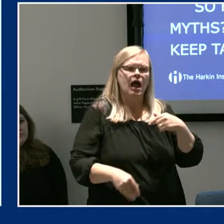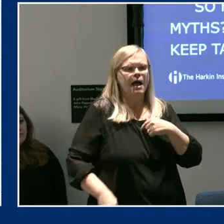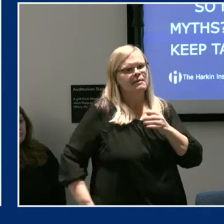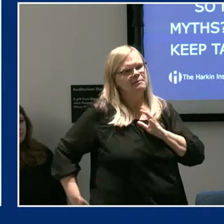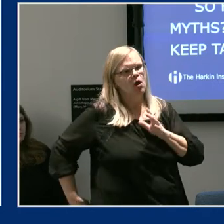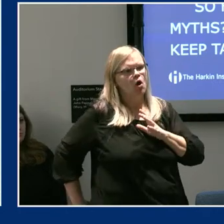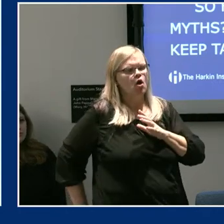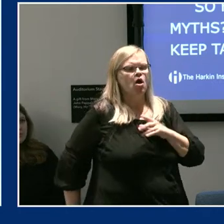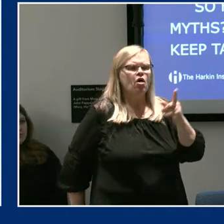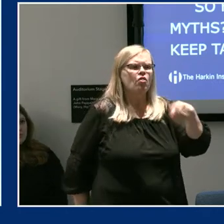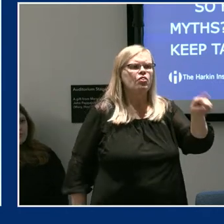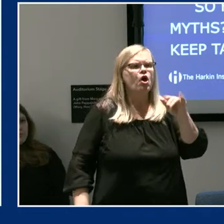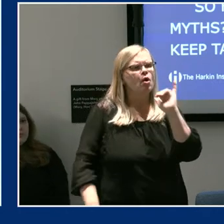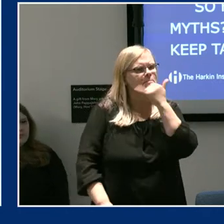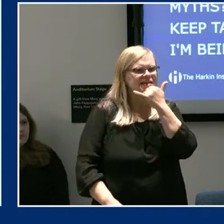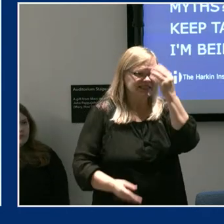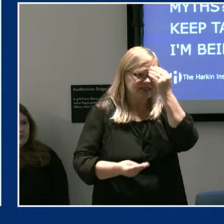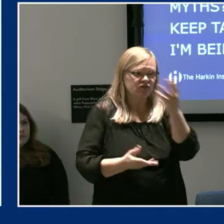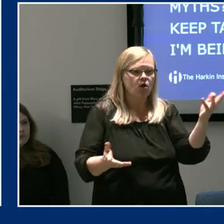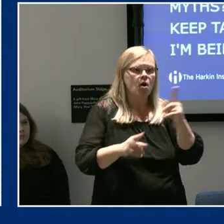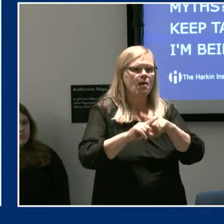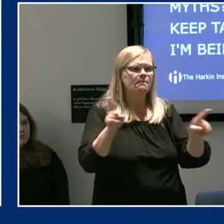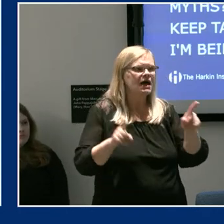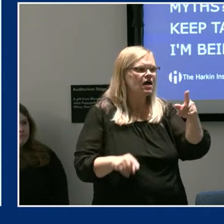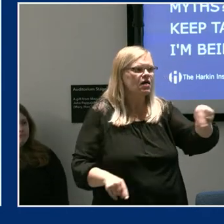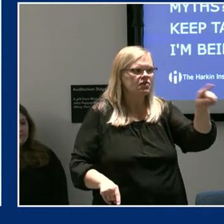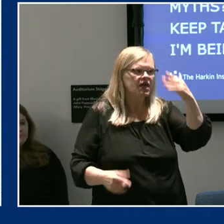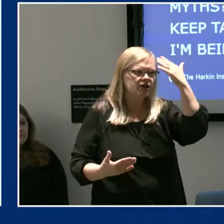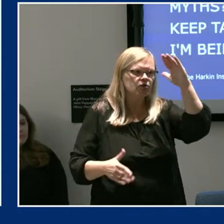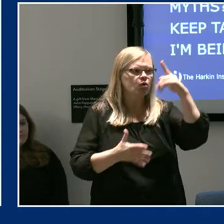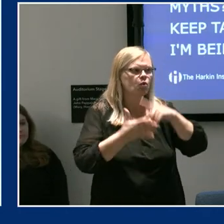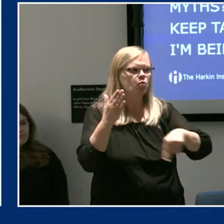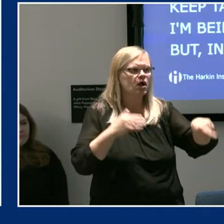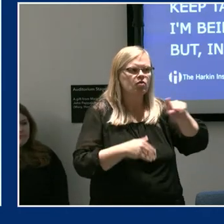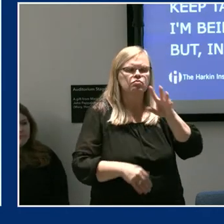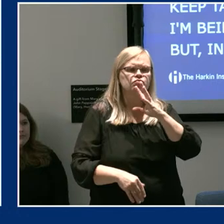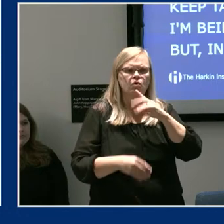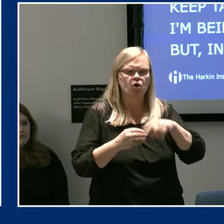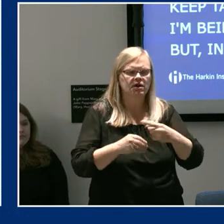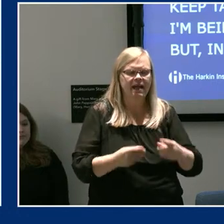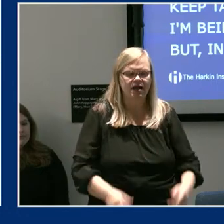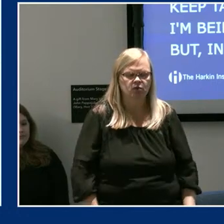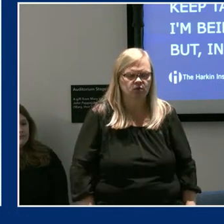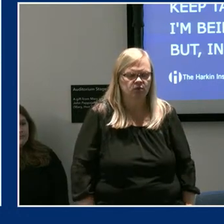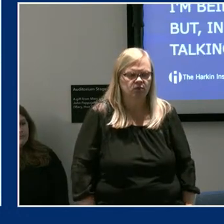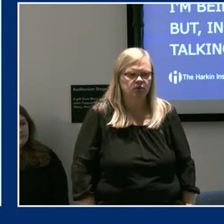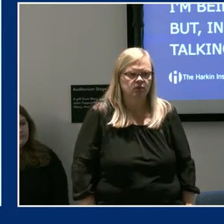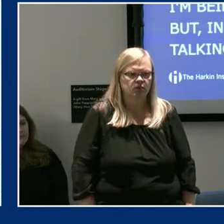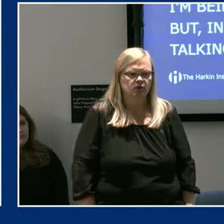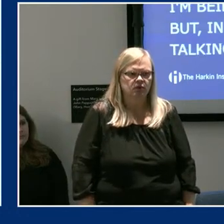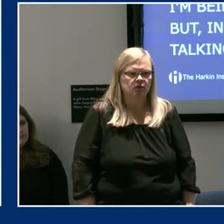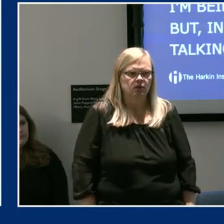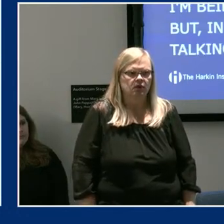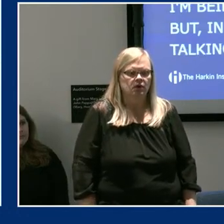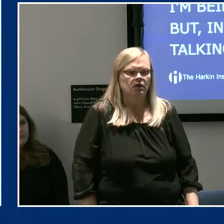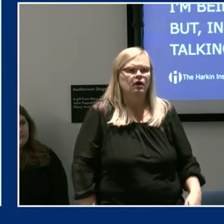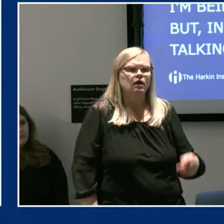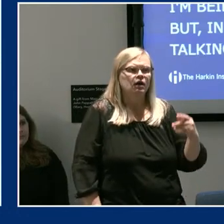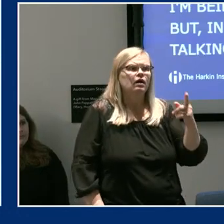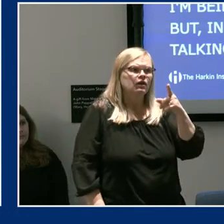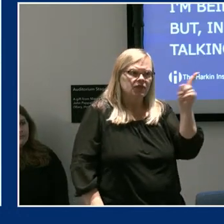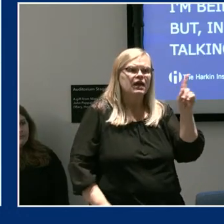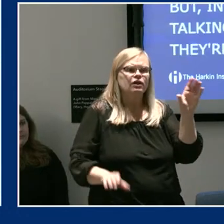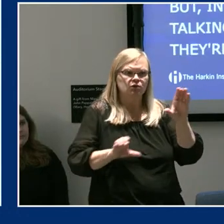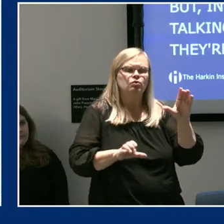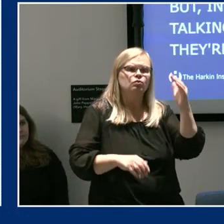they're misinformed. But in fact, they don't know what they're talking about often. And they do know what they're doing.